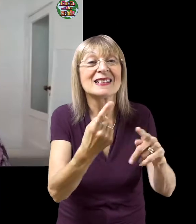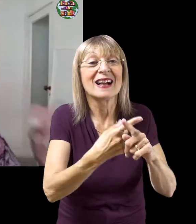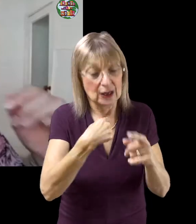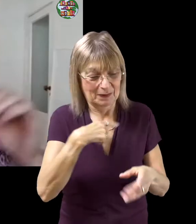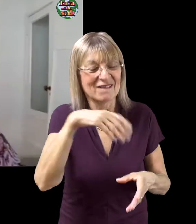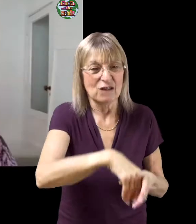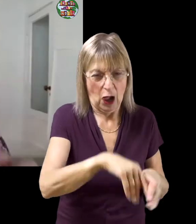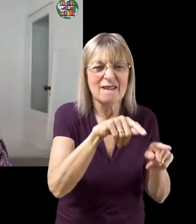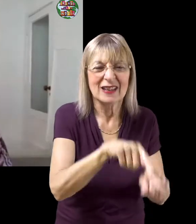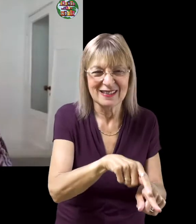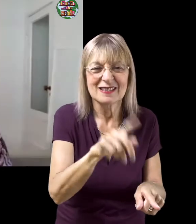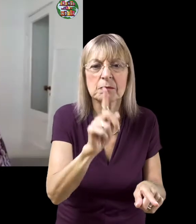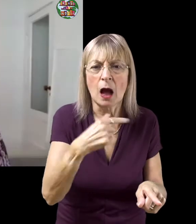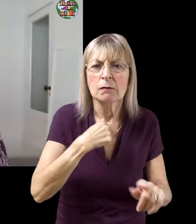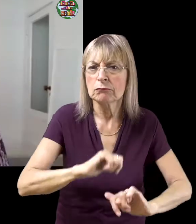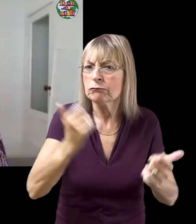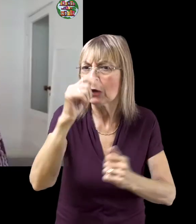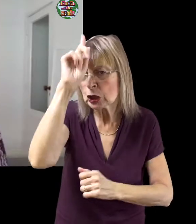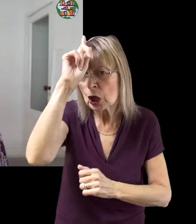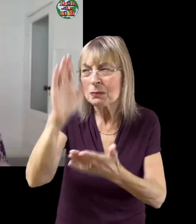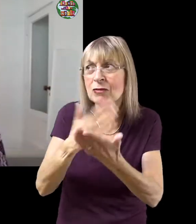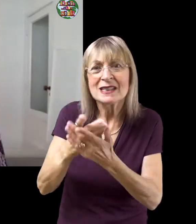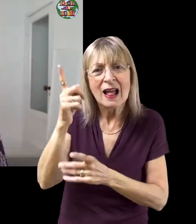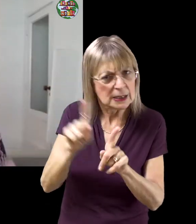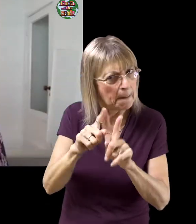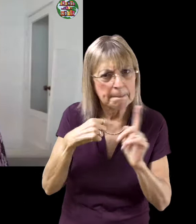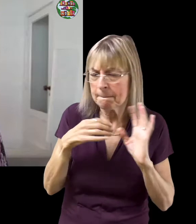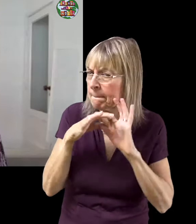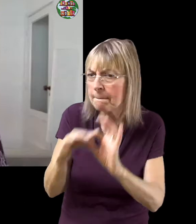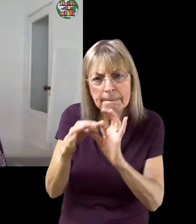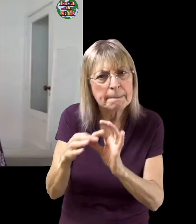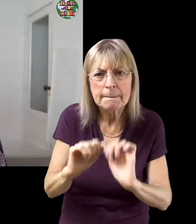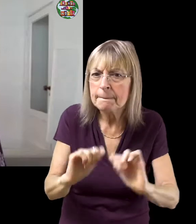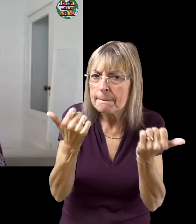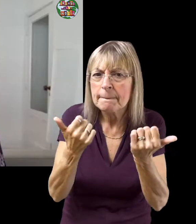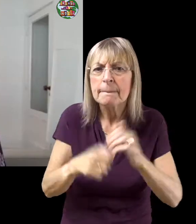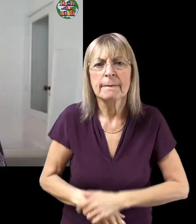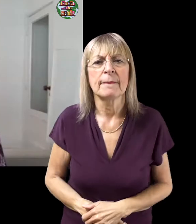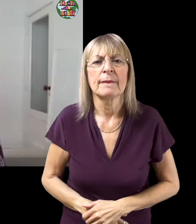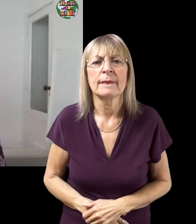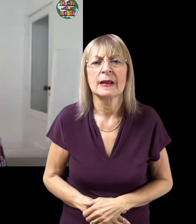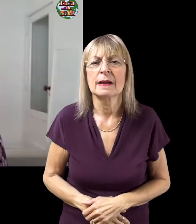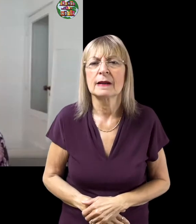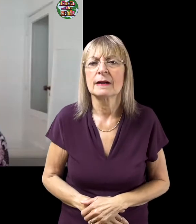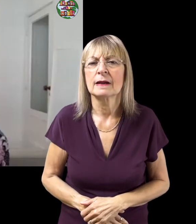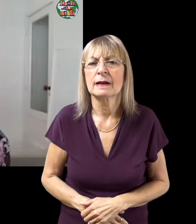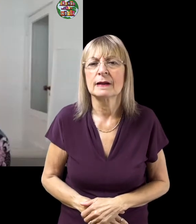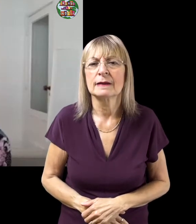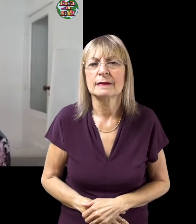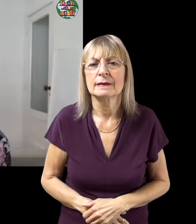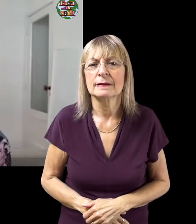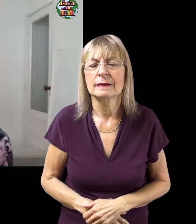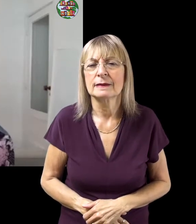mean, just with my books, the books that are translated in English, I'm this involved. I mean, I'm very